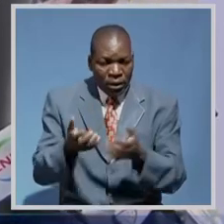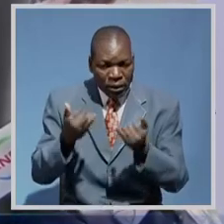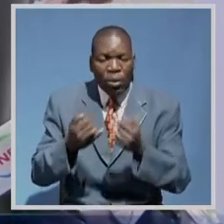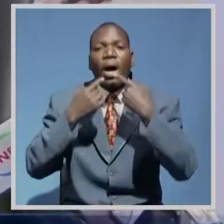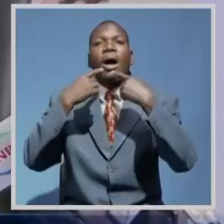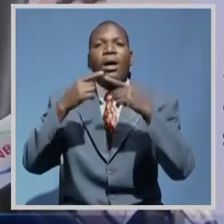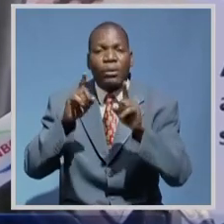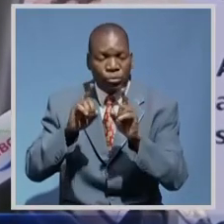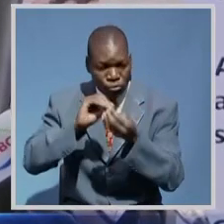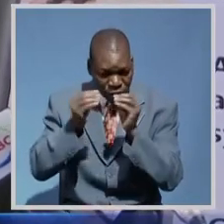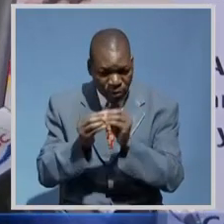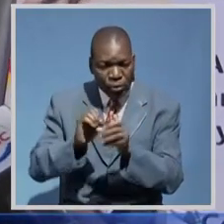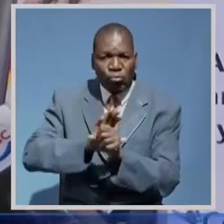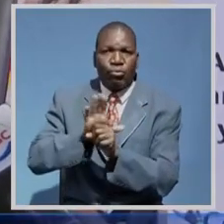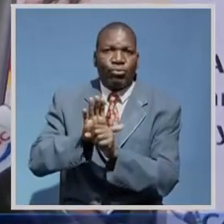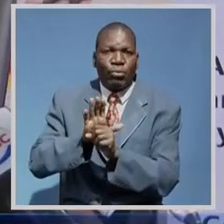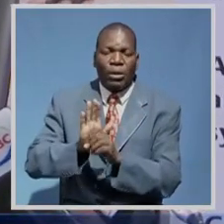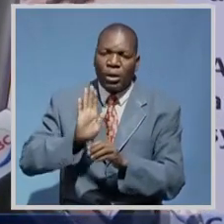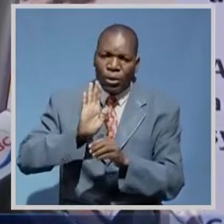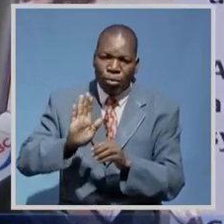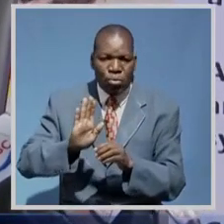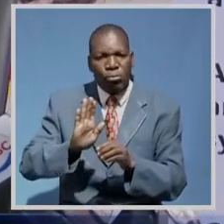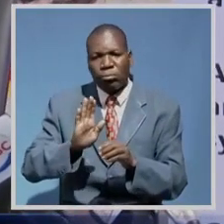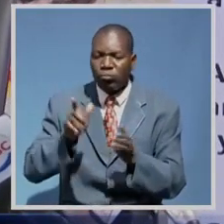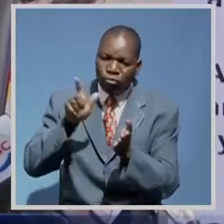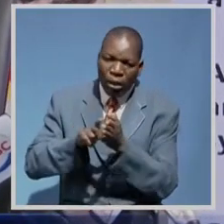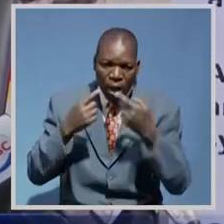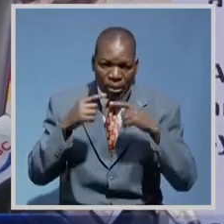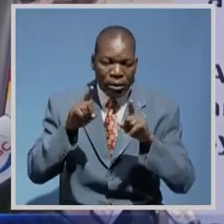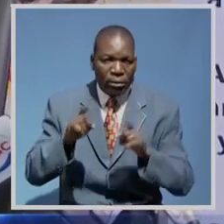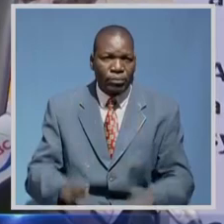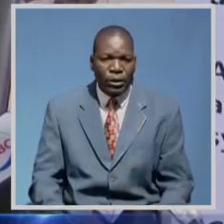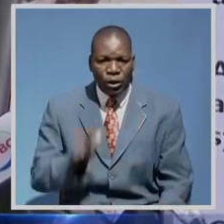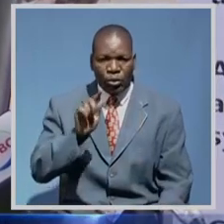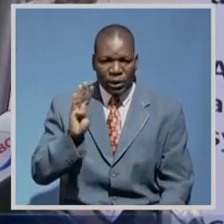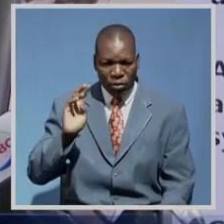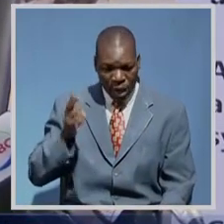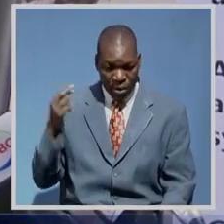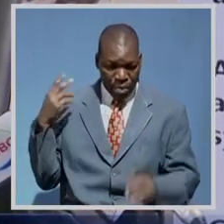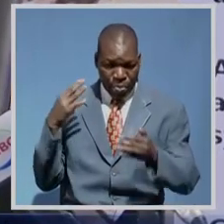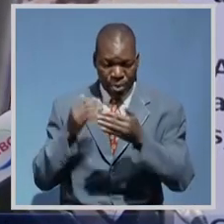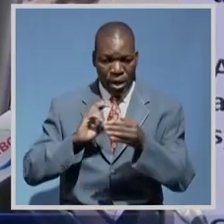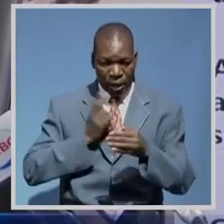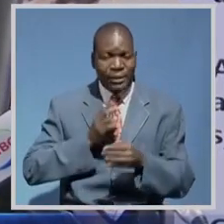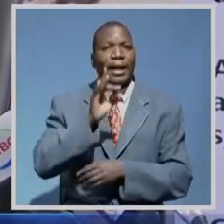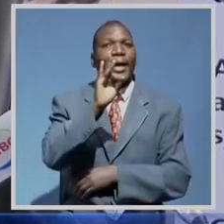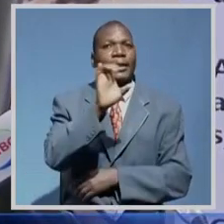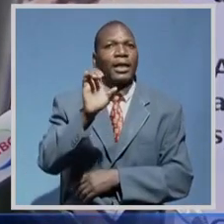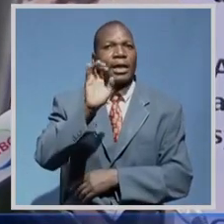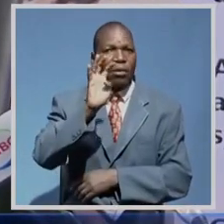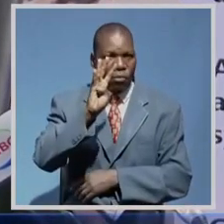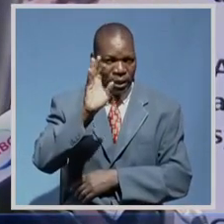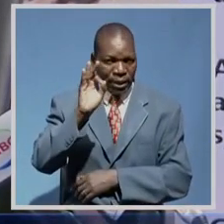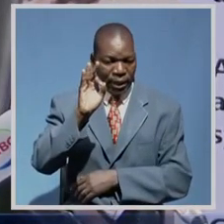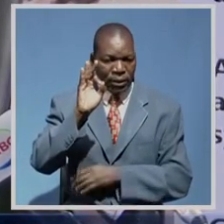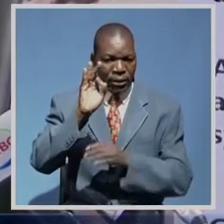the COVID-19 during the routine updates in Lusaka. In the last 24 hours, we conducted 849